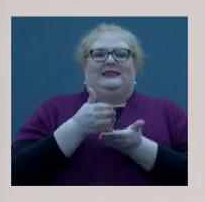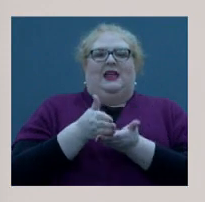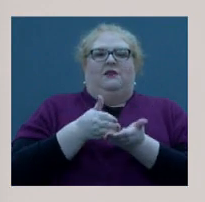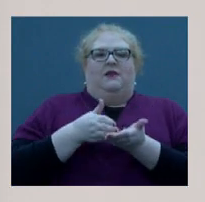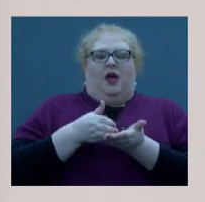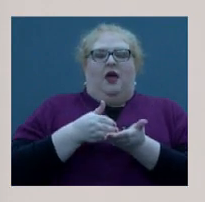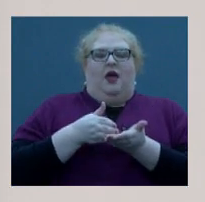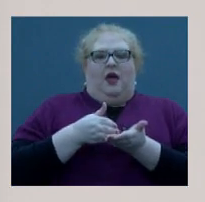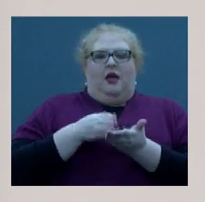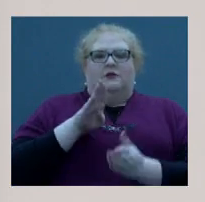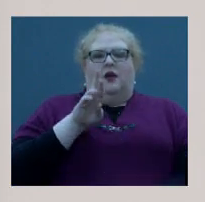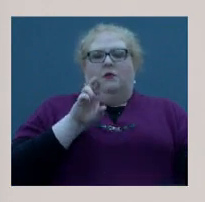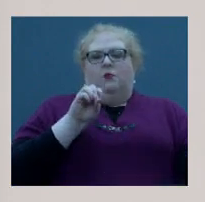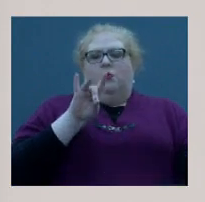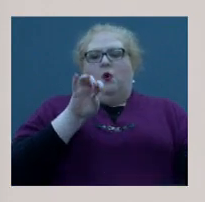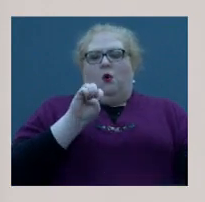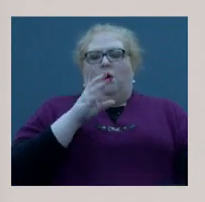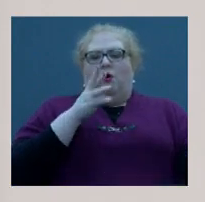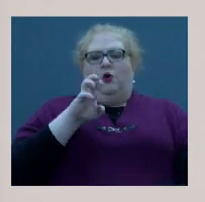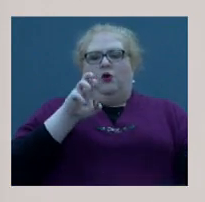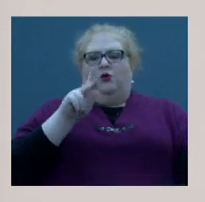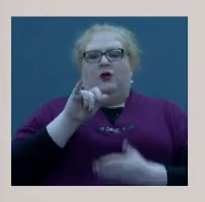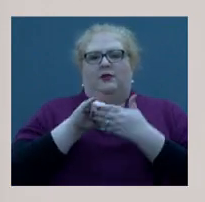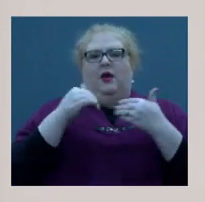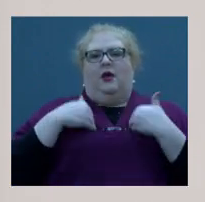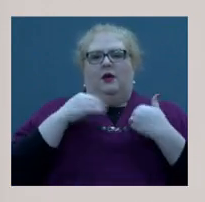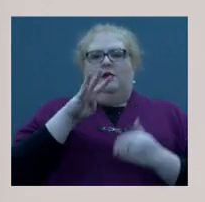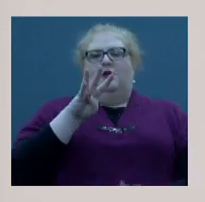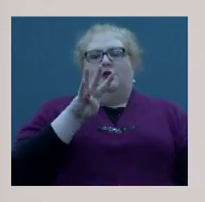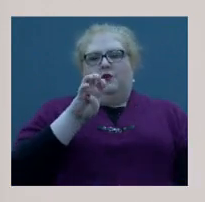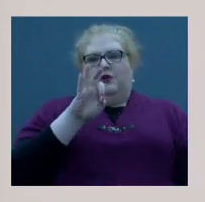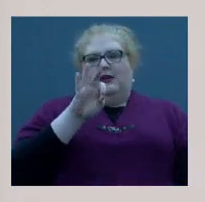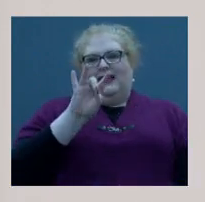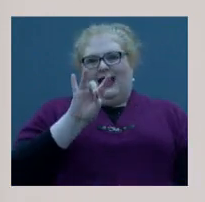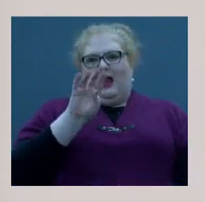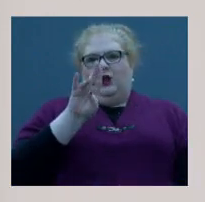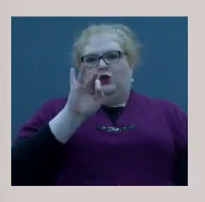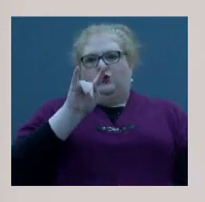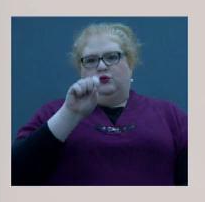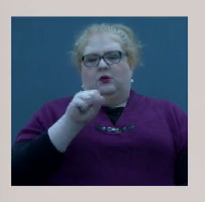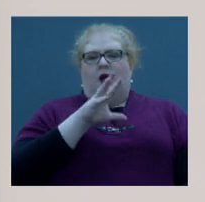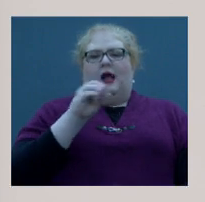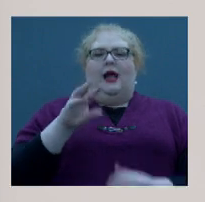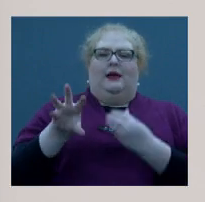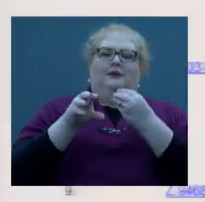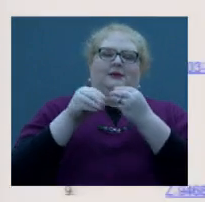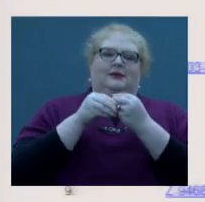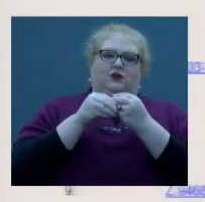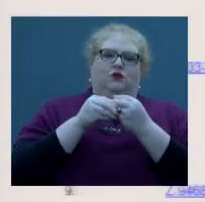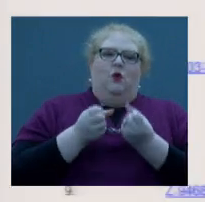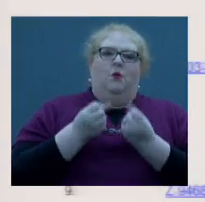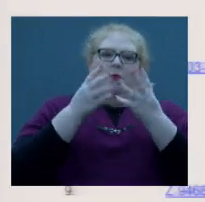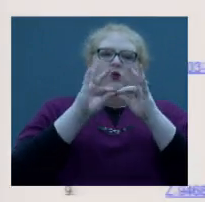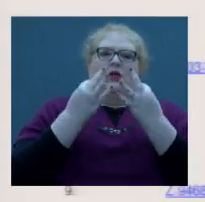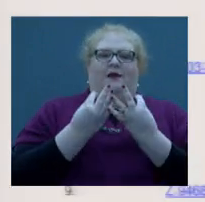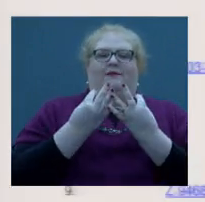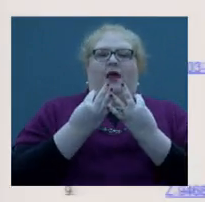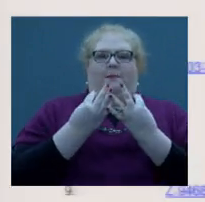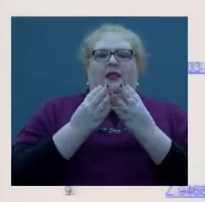of Point at Brody Creek, which has 498 units. There are additional multifamily residential